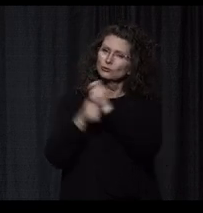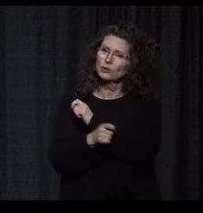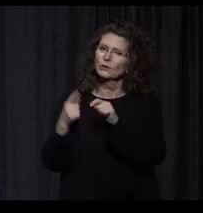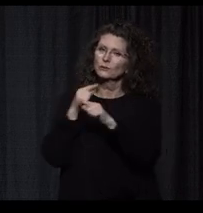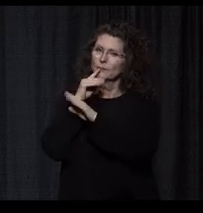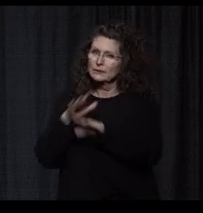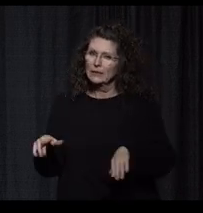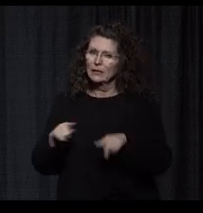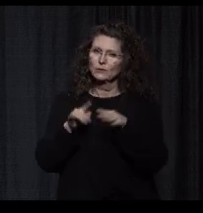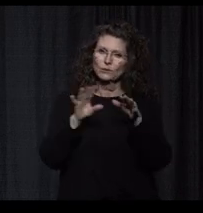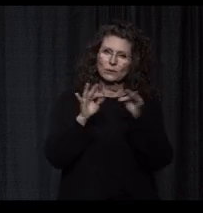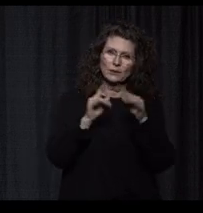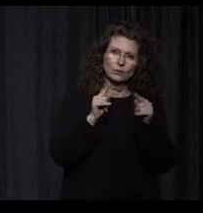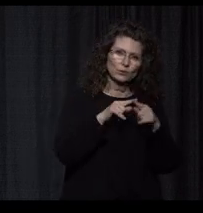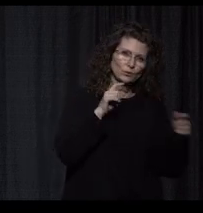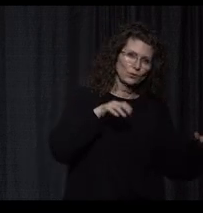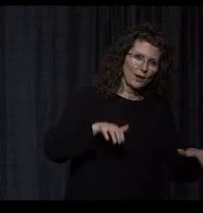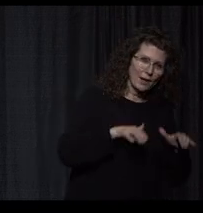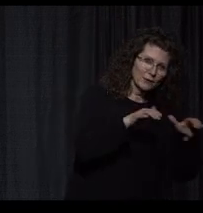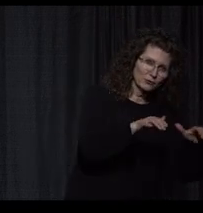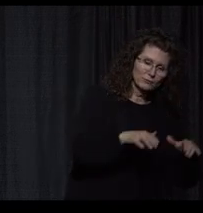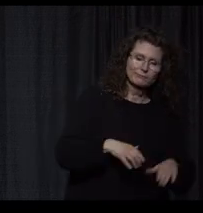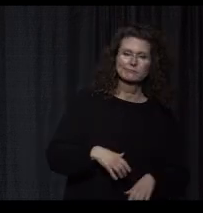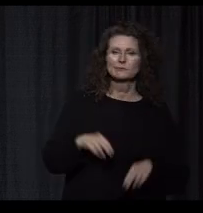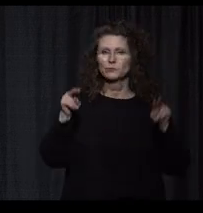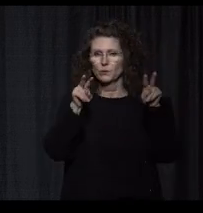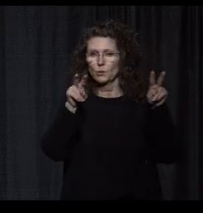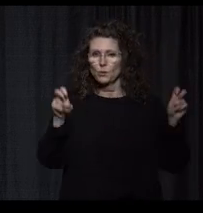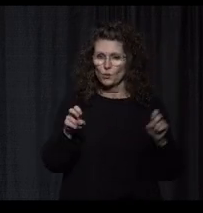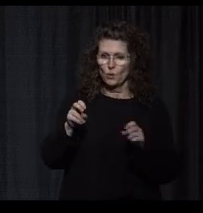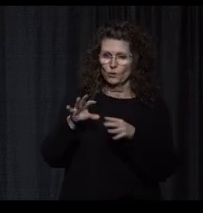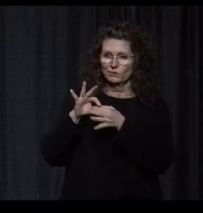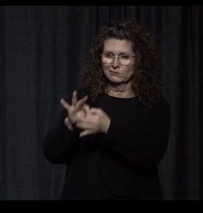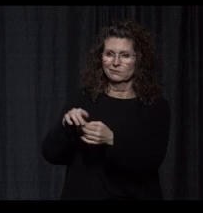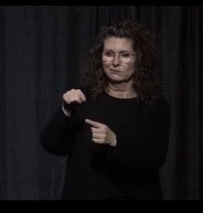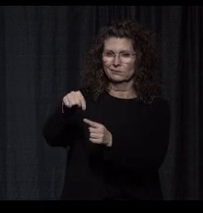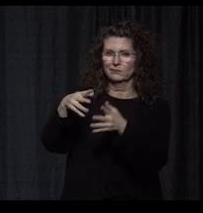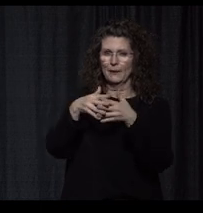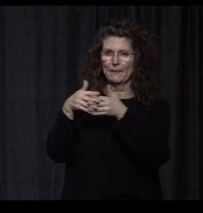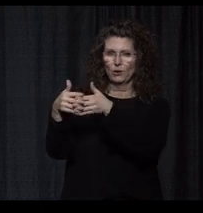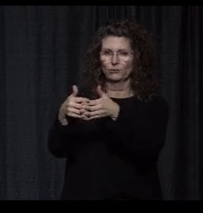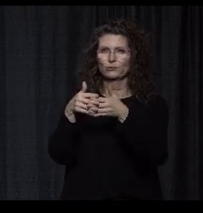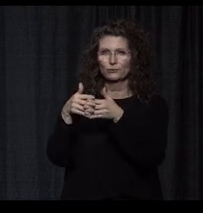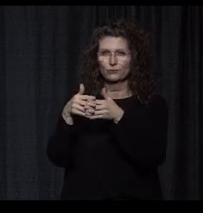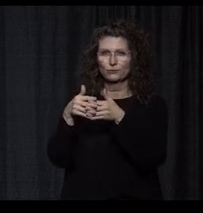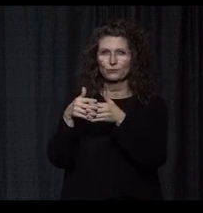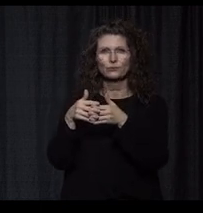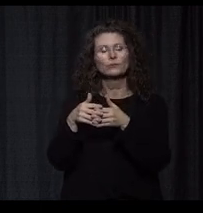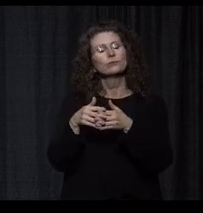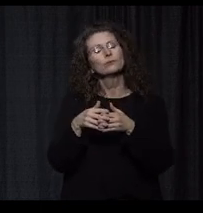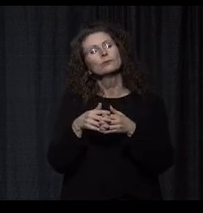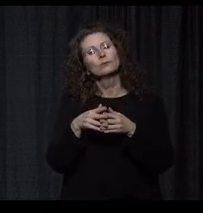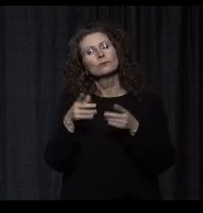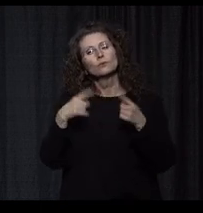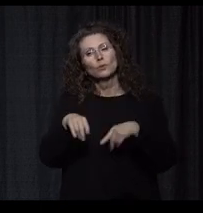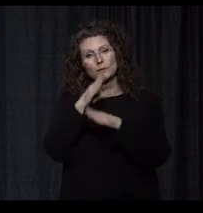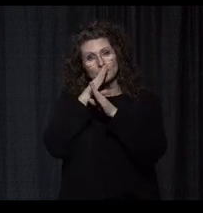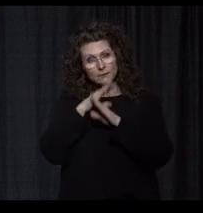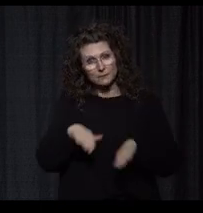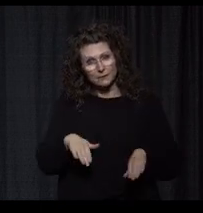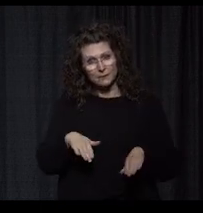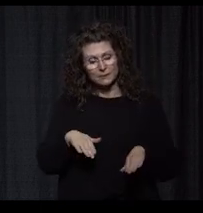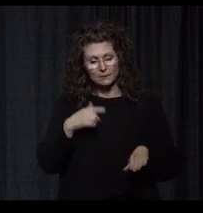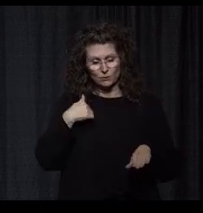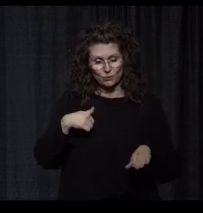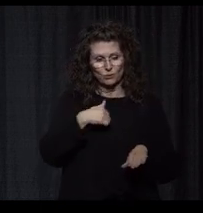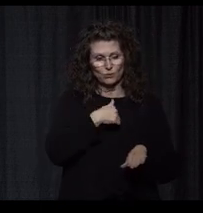Action. And she wrote this about America. In the case of silence, each of us draws the